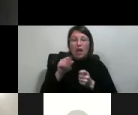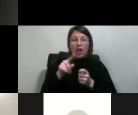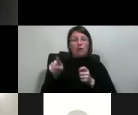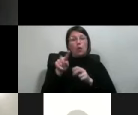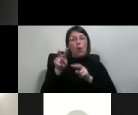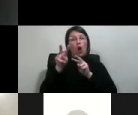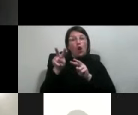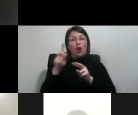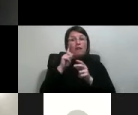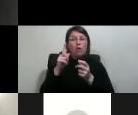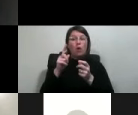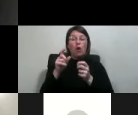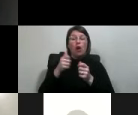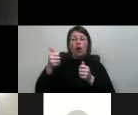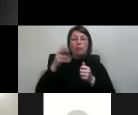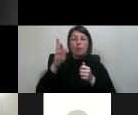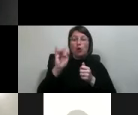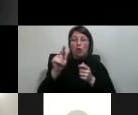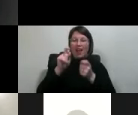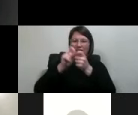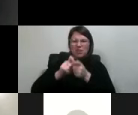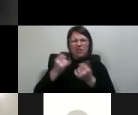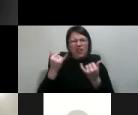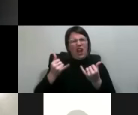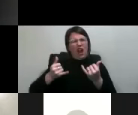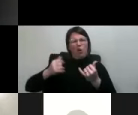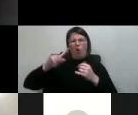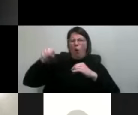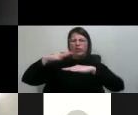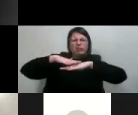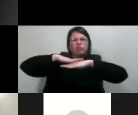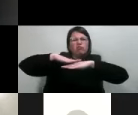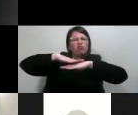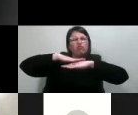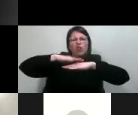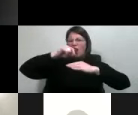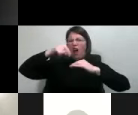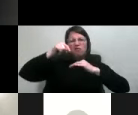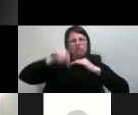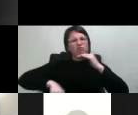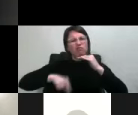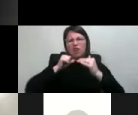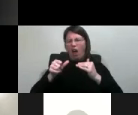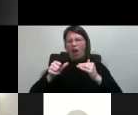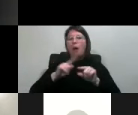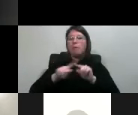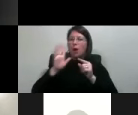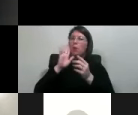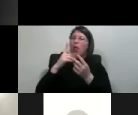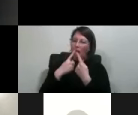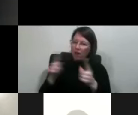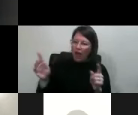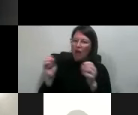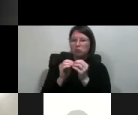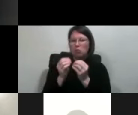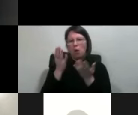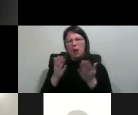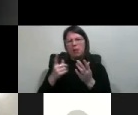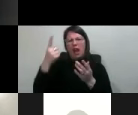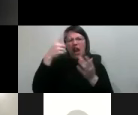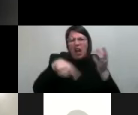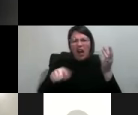rail specifics, we'll go through at a high level right now, but we'll be announcing that probably next